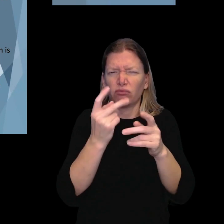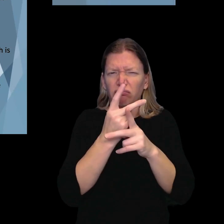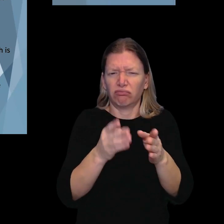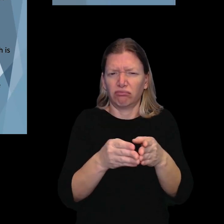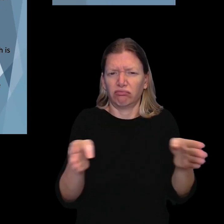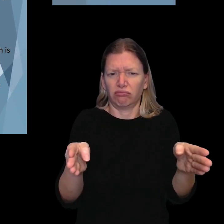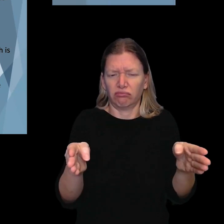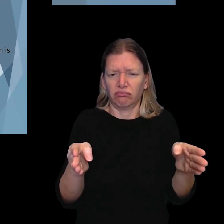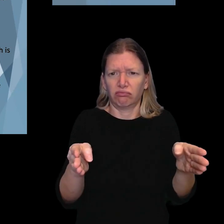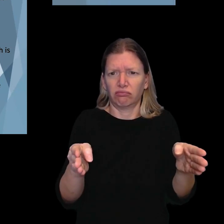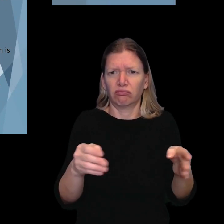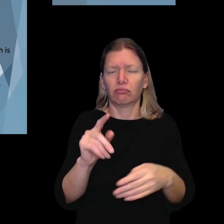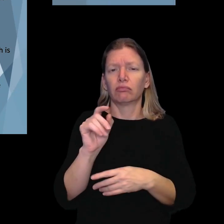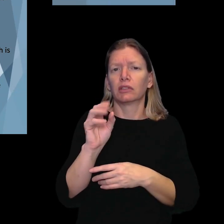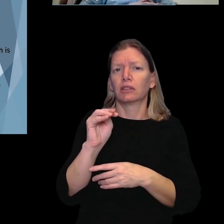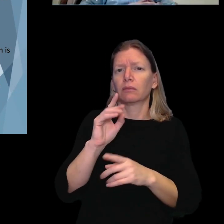to get the width?